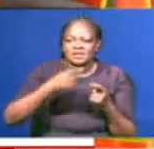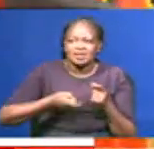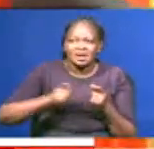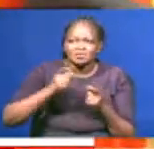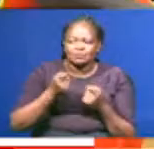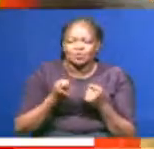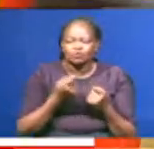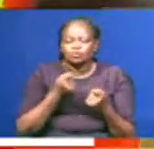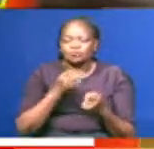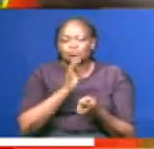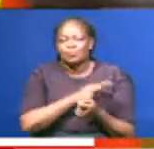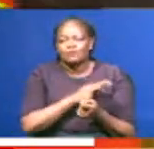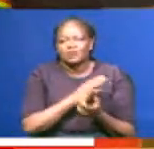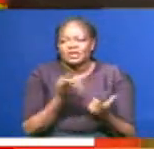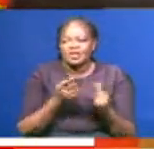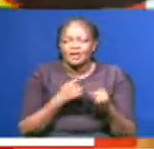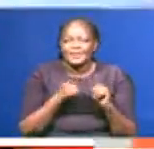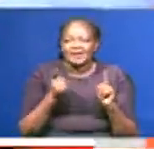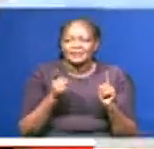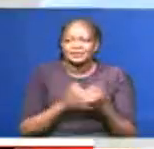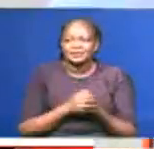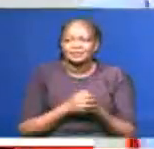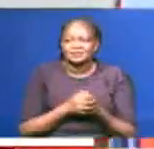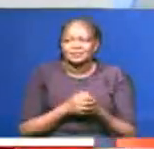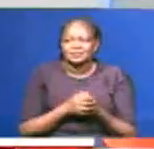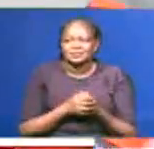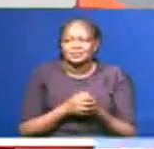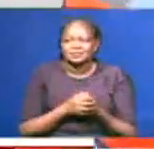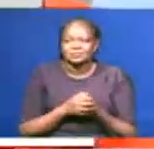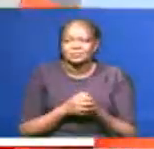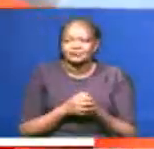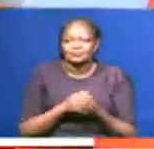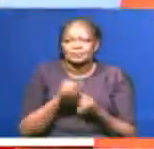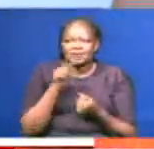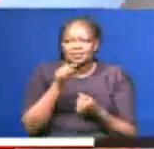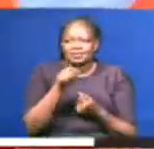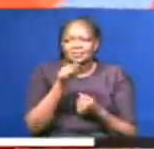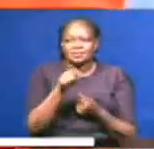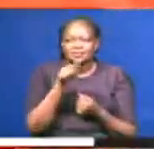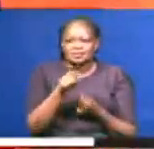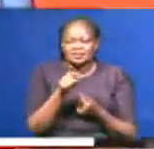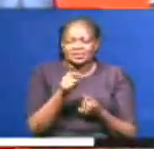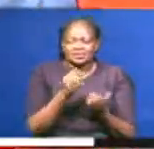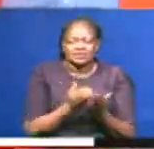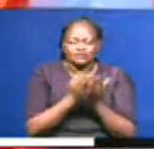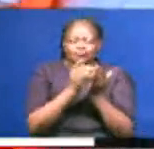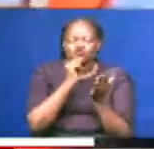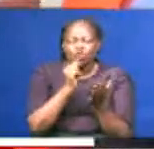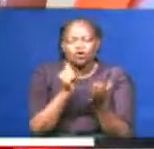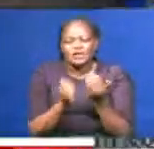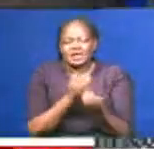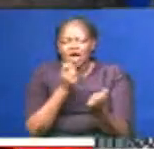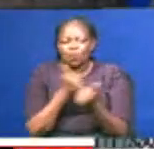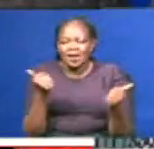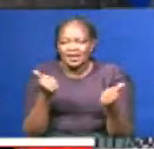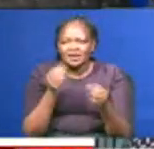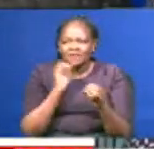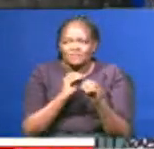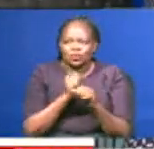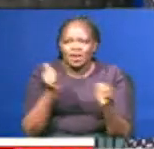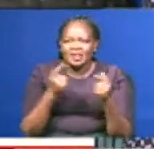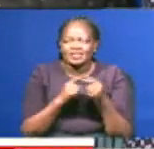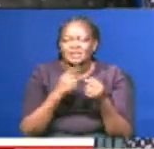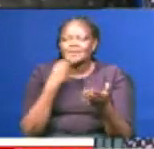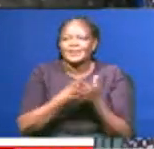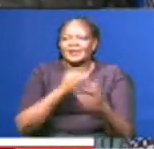bonus. Lakini hii ng'ombe hii tusipoichunga na tuilishe, hiyo pesa itapatikana